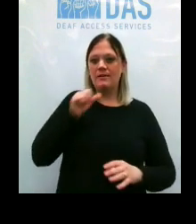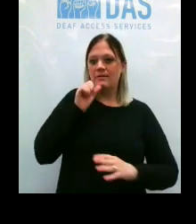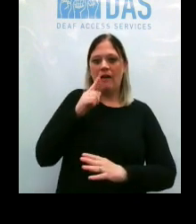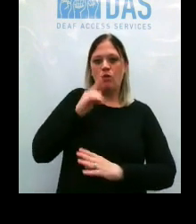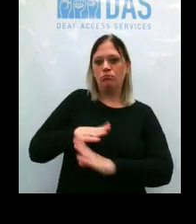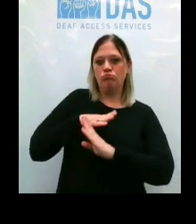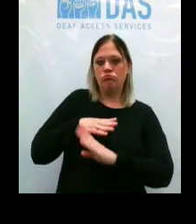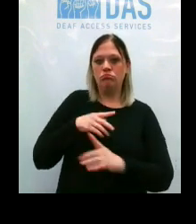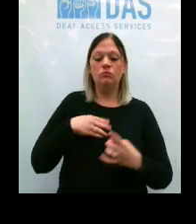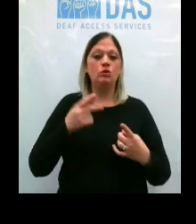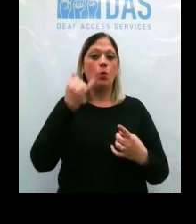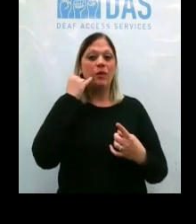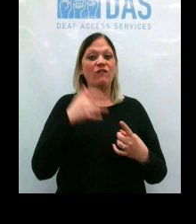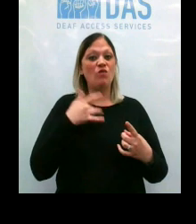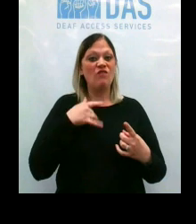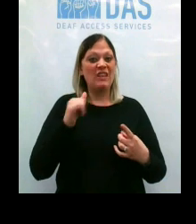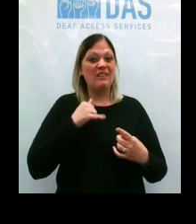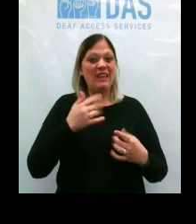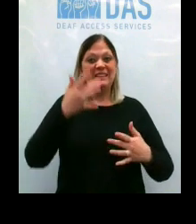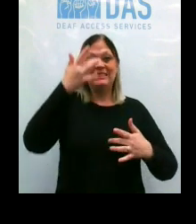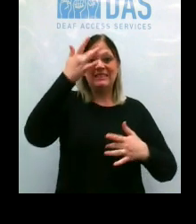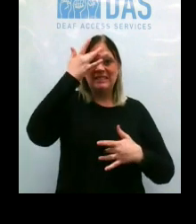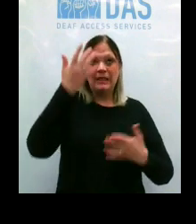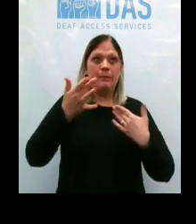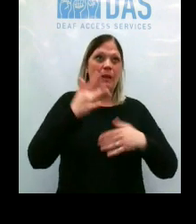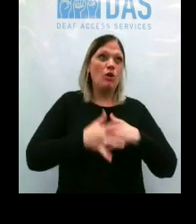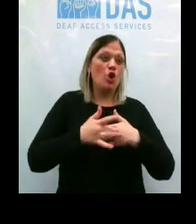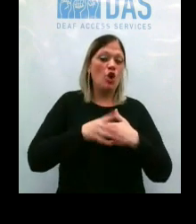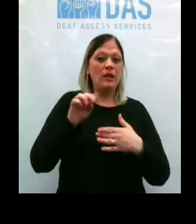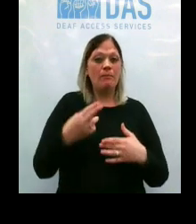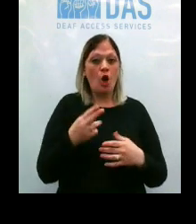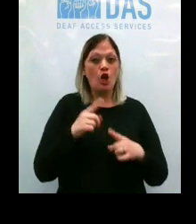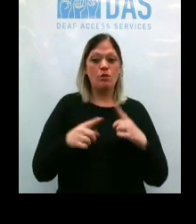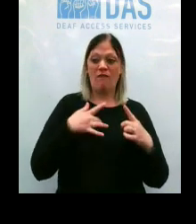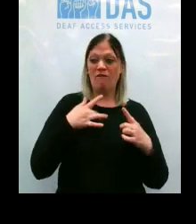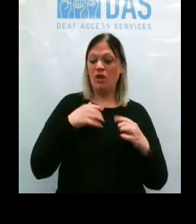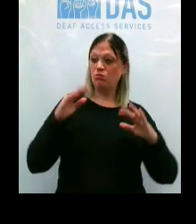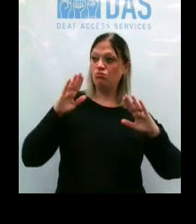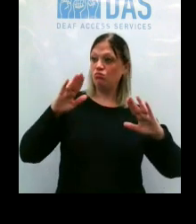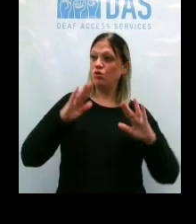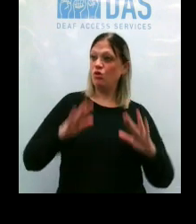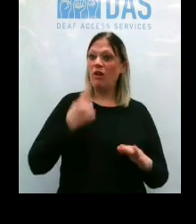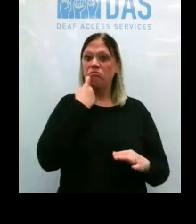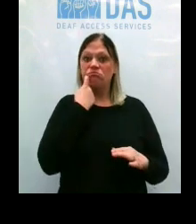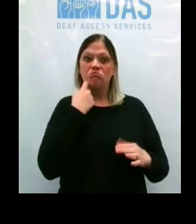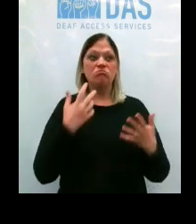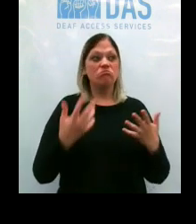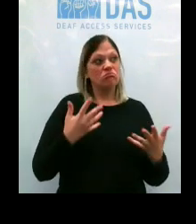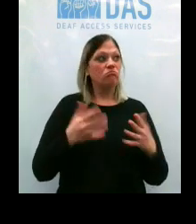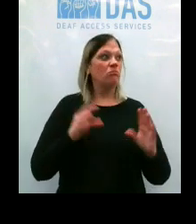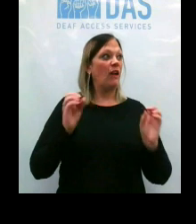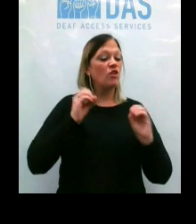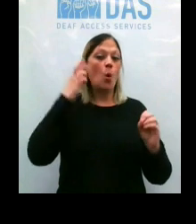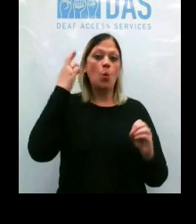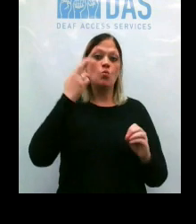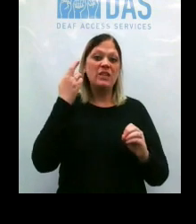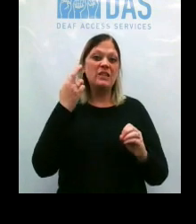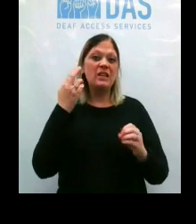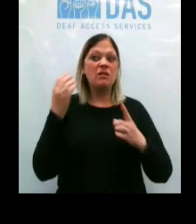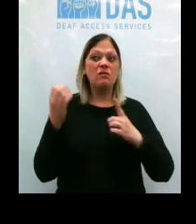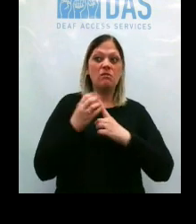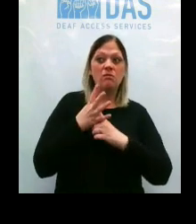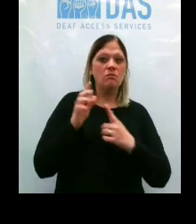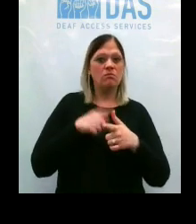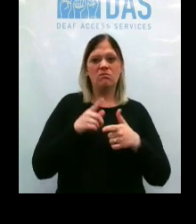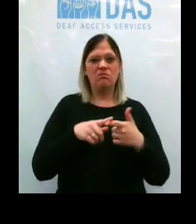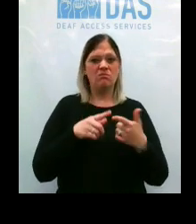like you may have been sick in early March, but you've been feeling great lately and you don't have any reason to believe that you would have been exposed, then this test